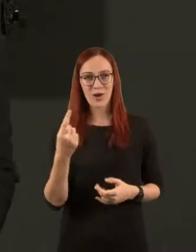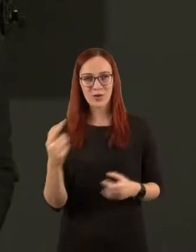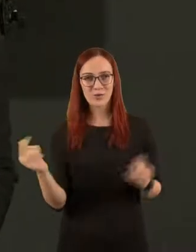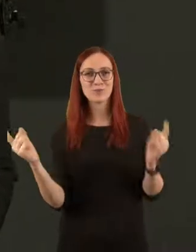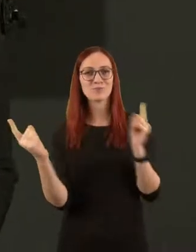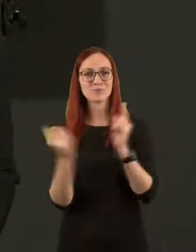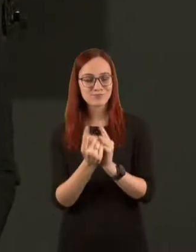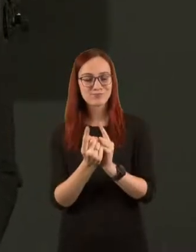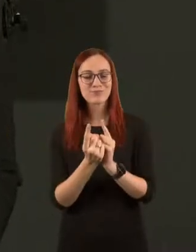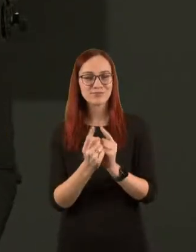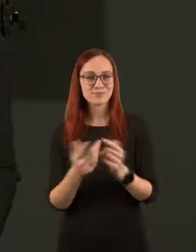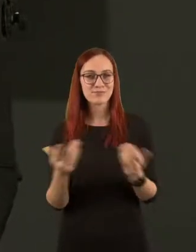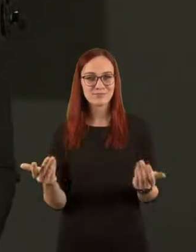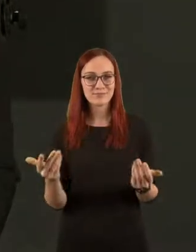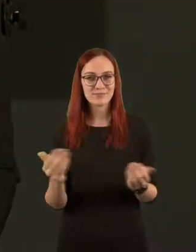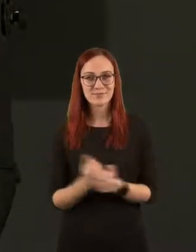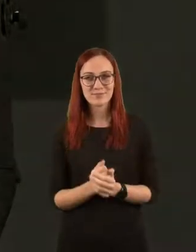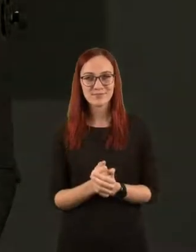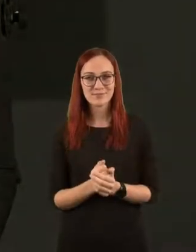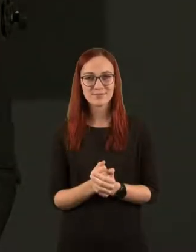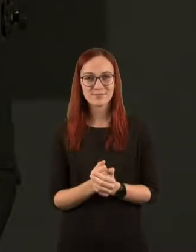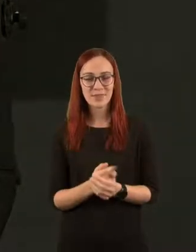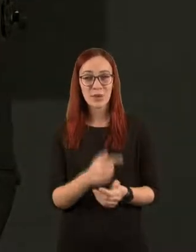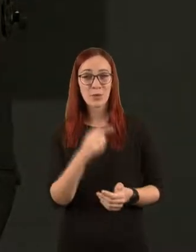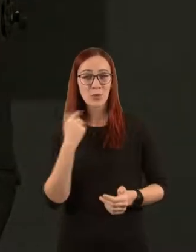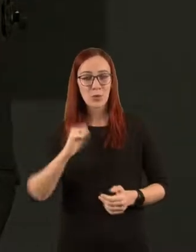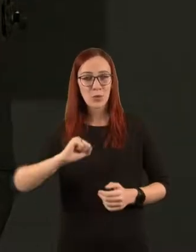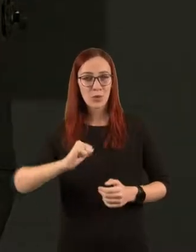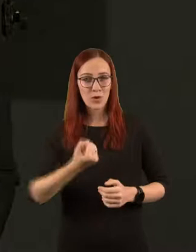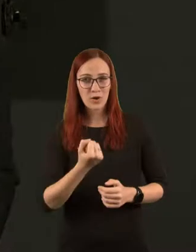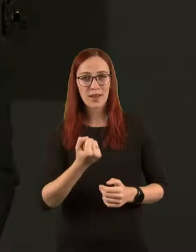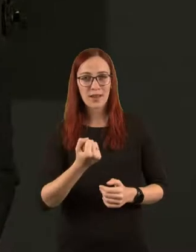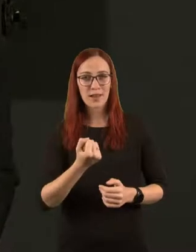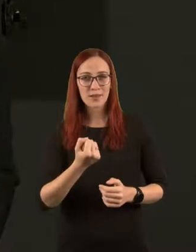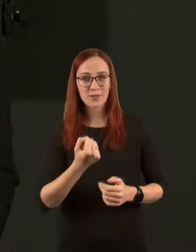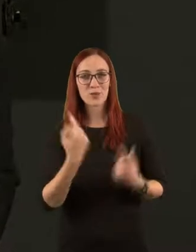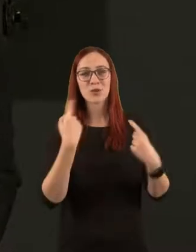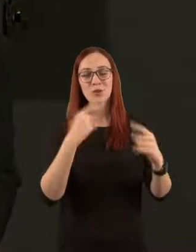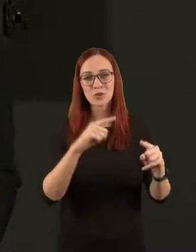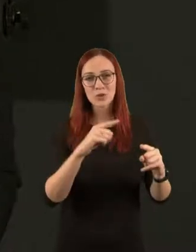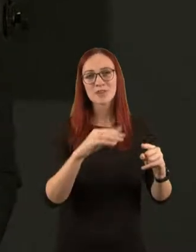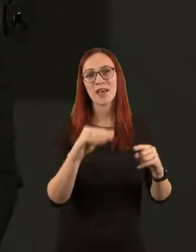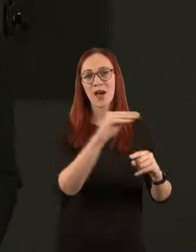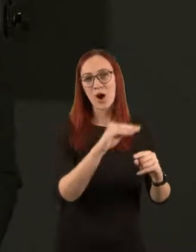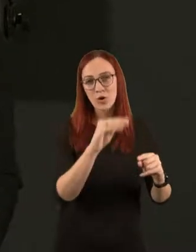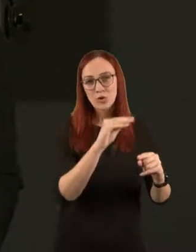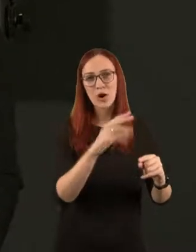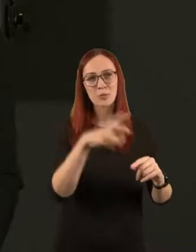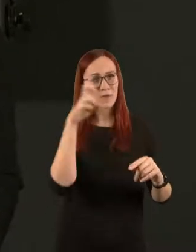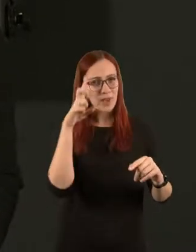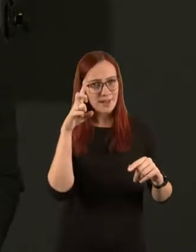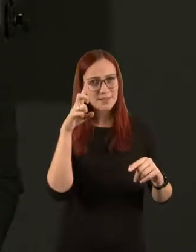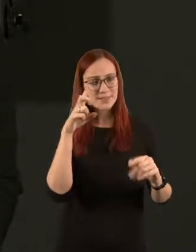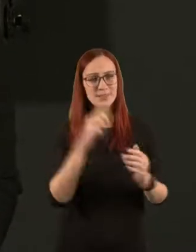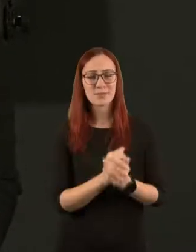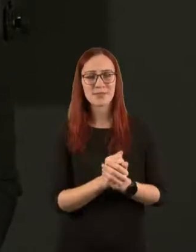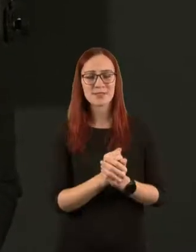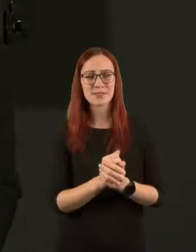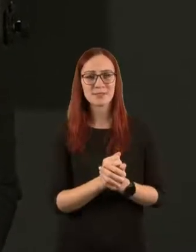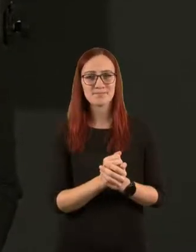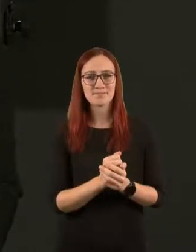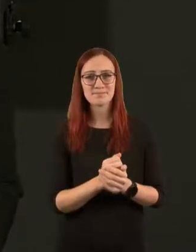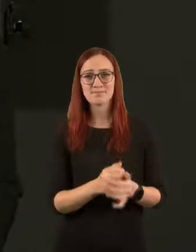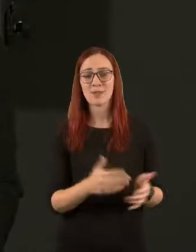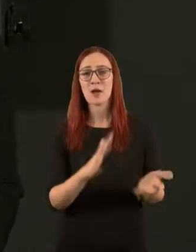we are having an important debut meeting, just like many other